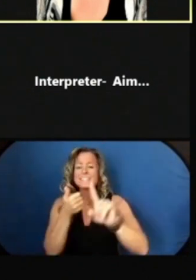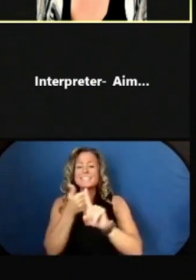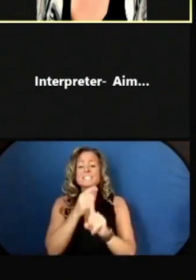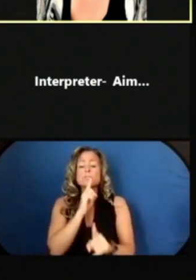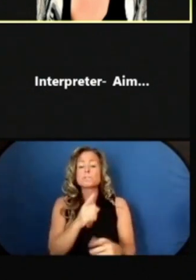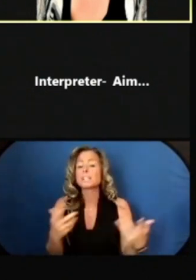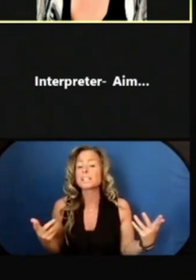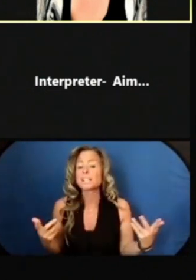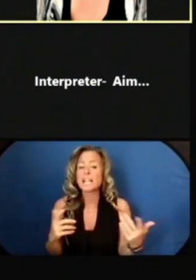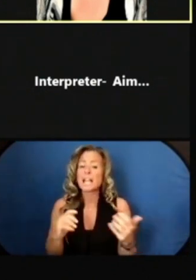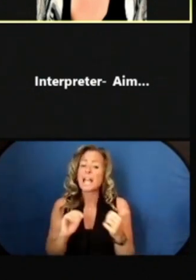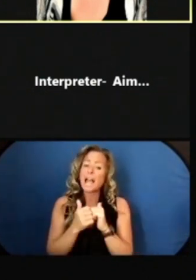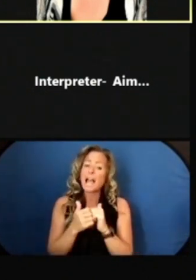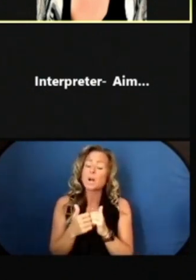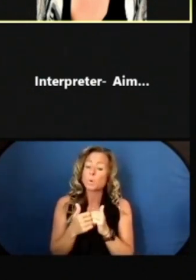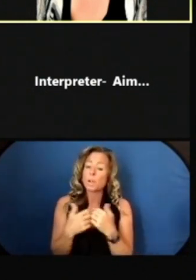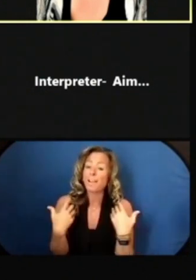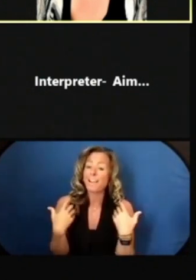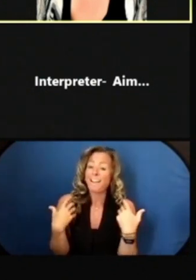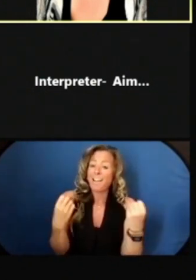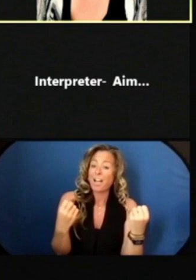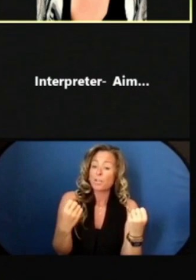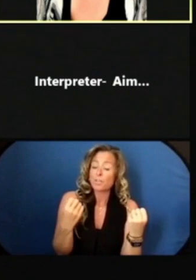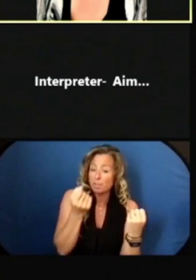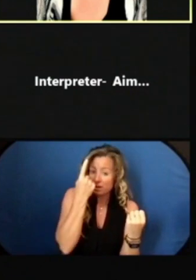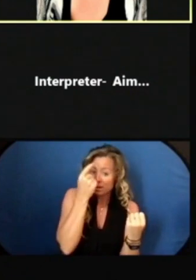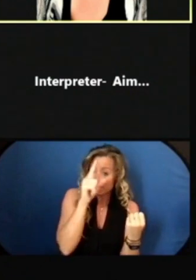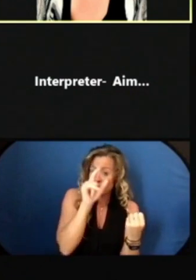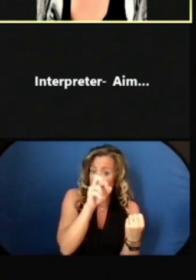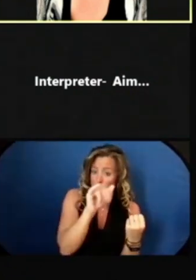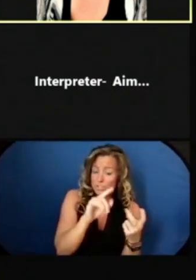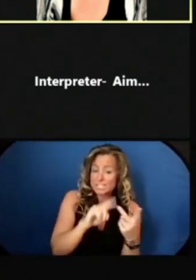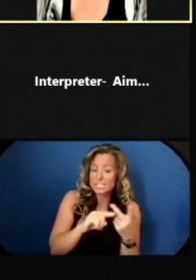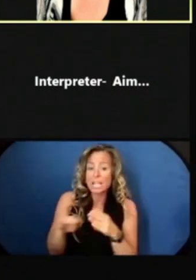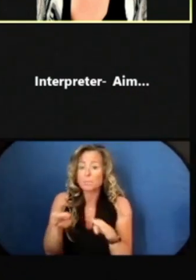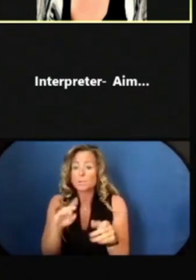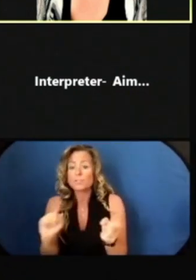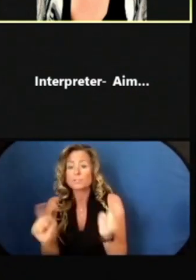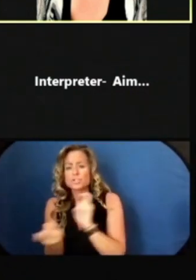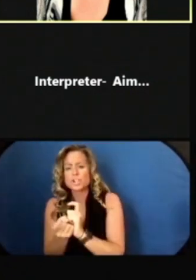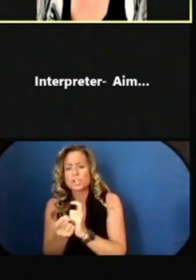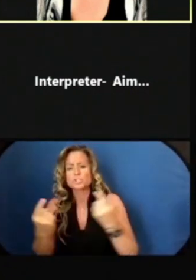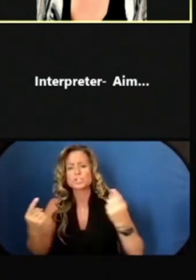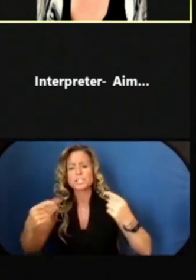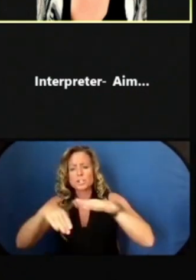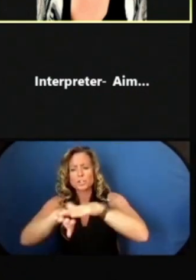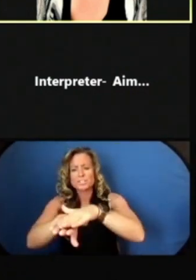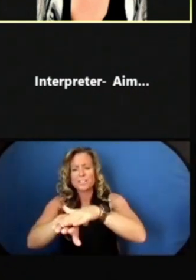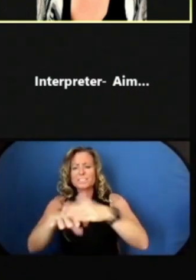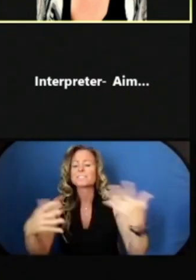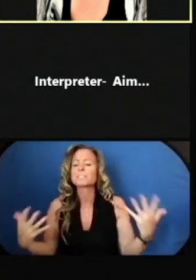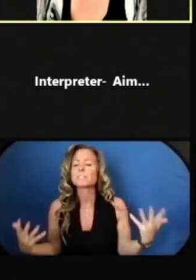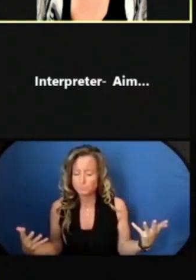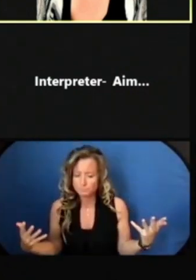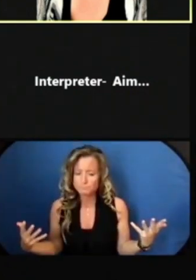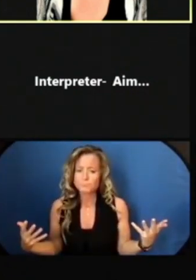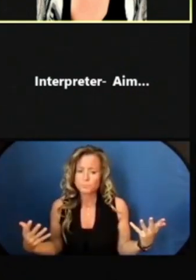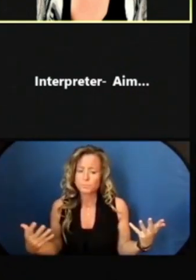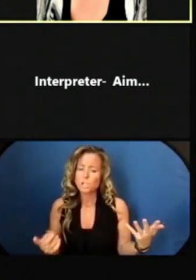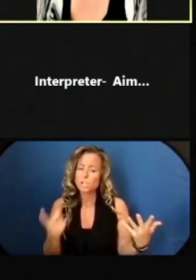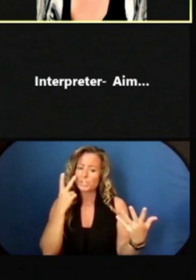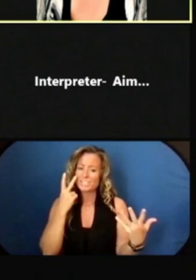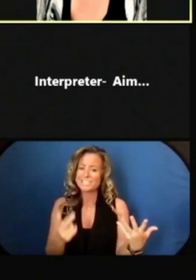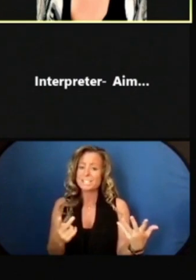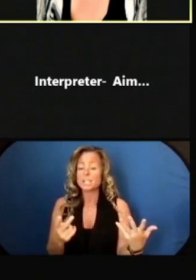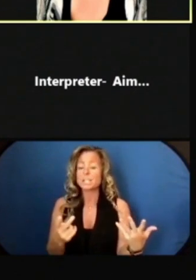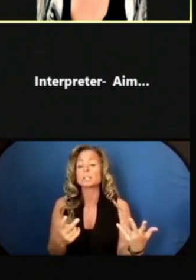where health literacy and behavior change intersect. So consider this theory of fuel versus